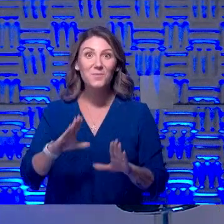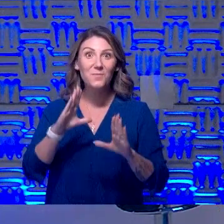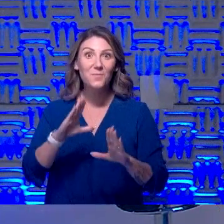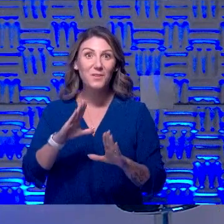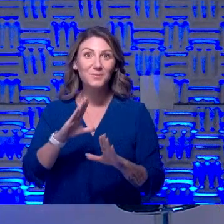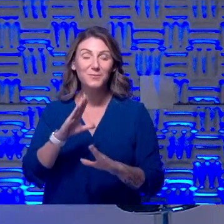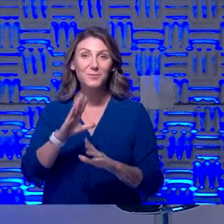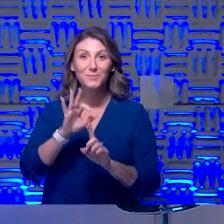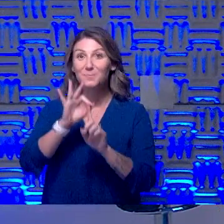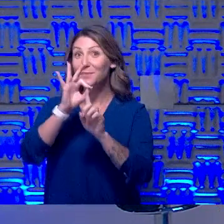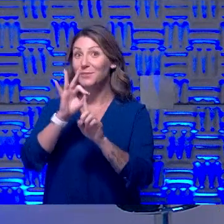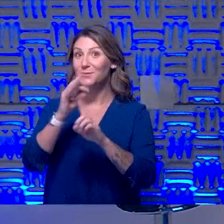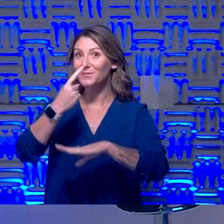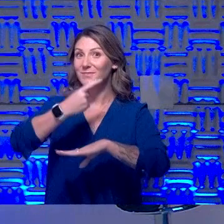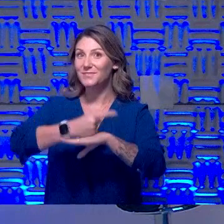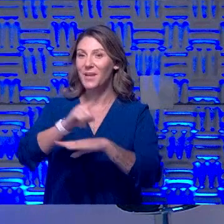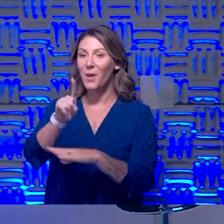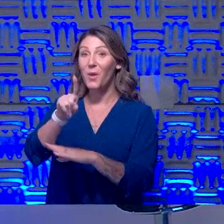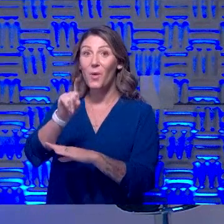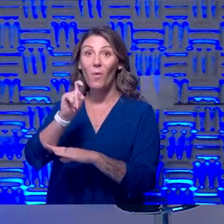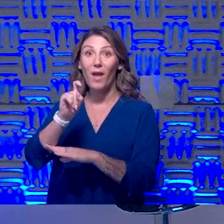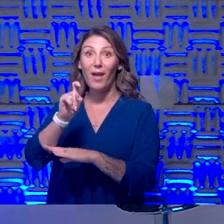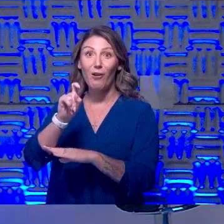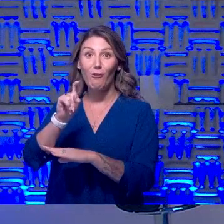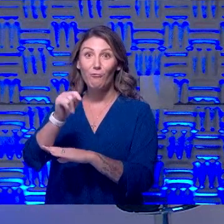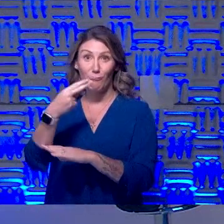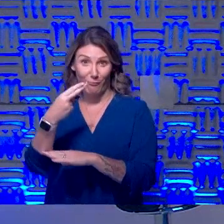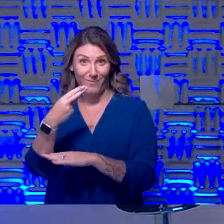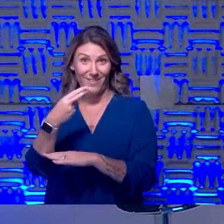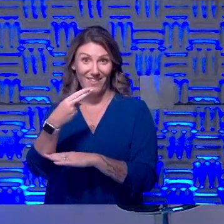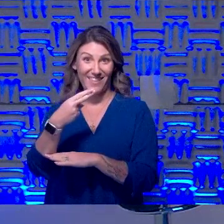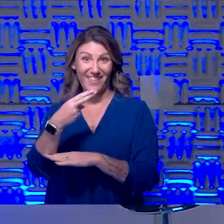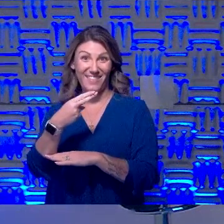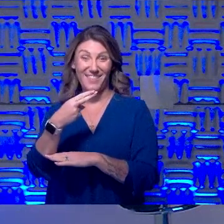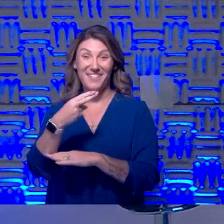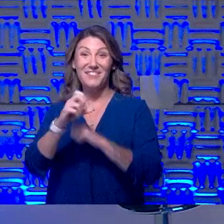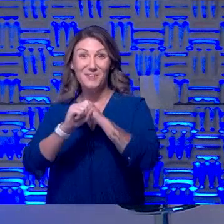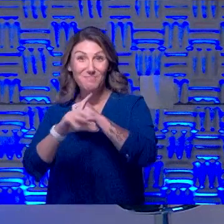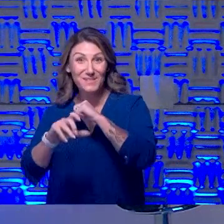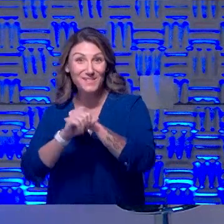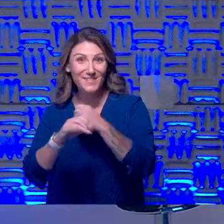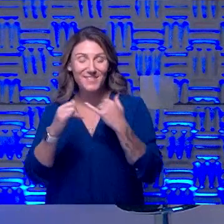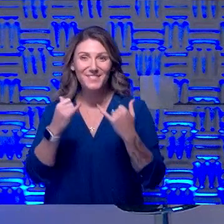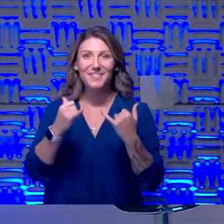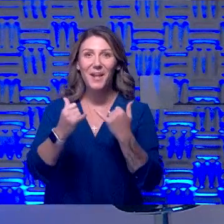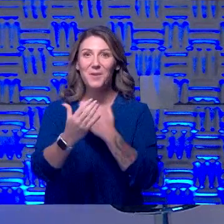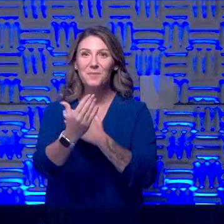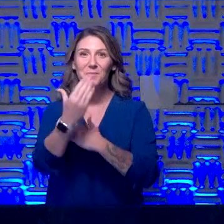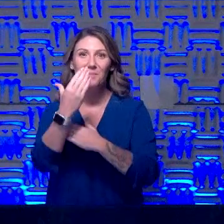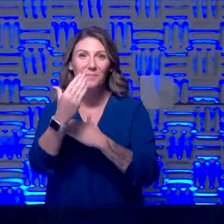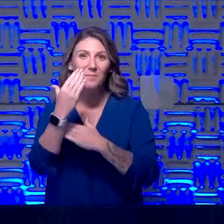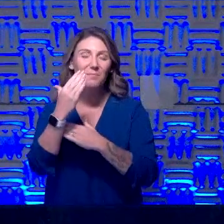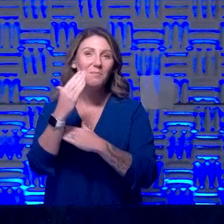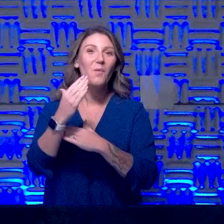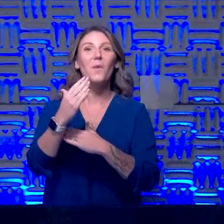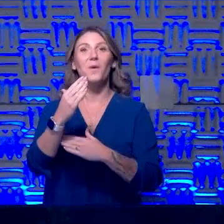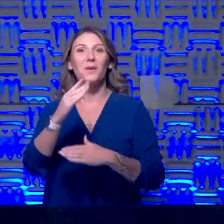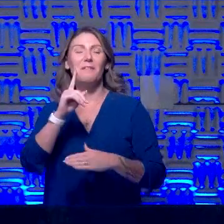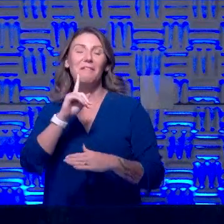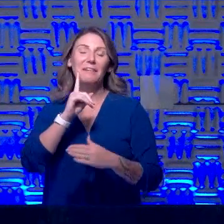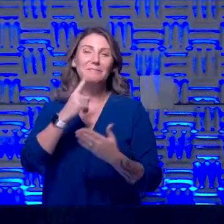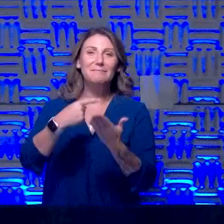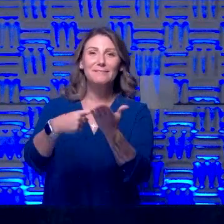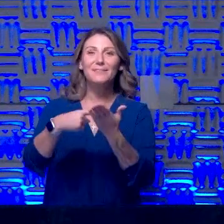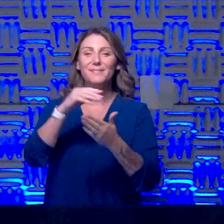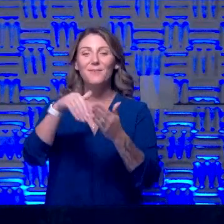our 100th episode of our morning media program, talking to you about all things true and honest